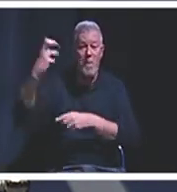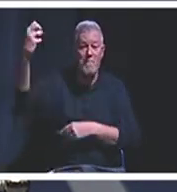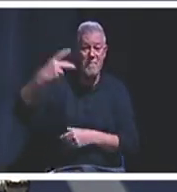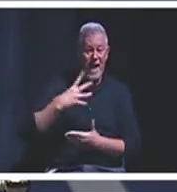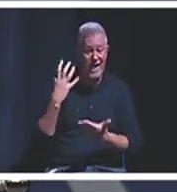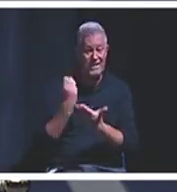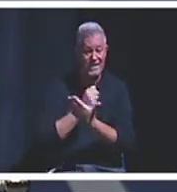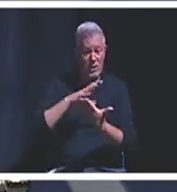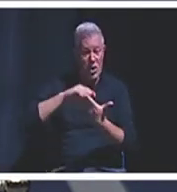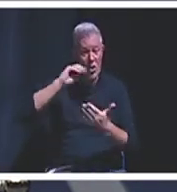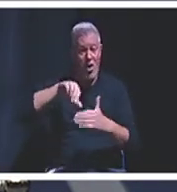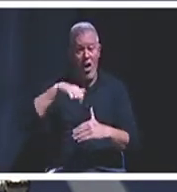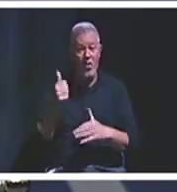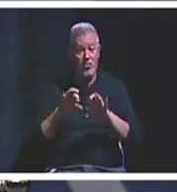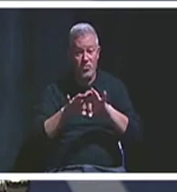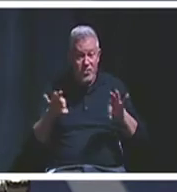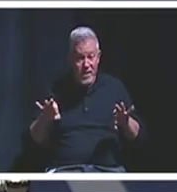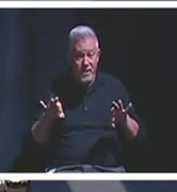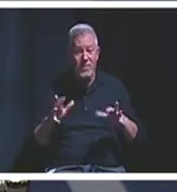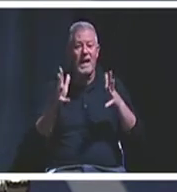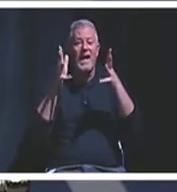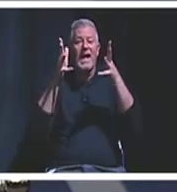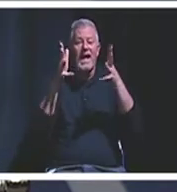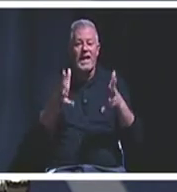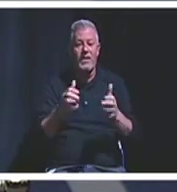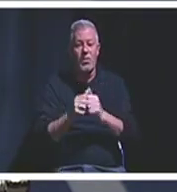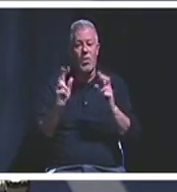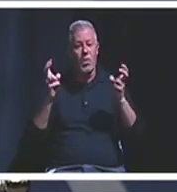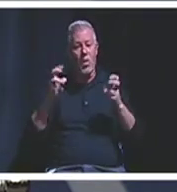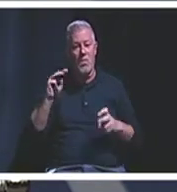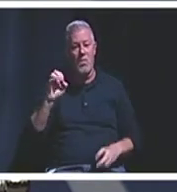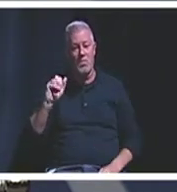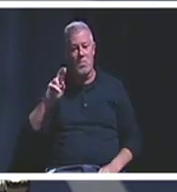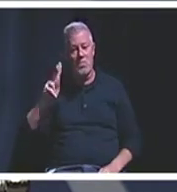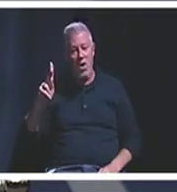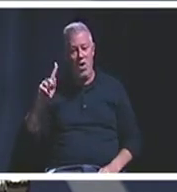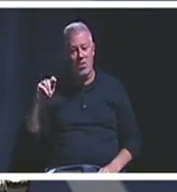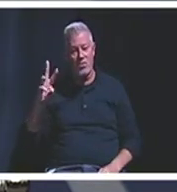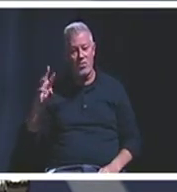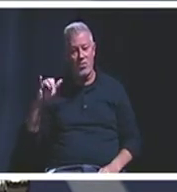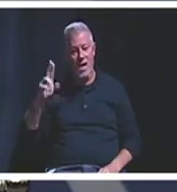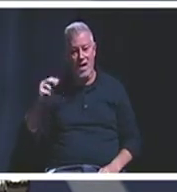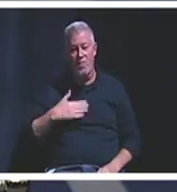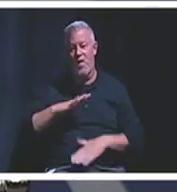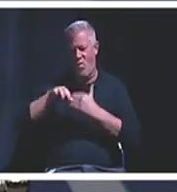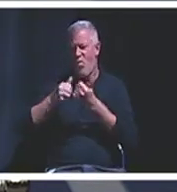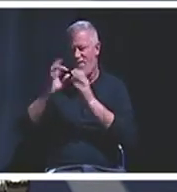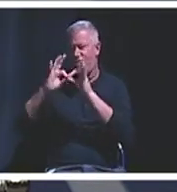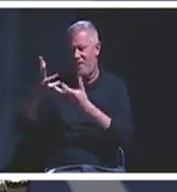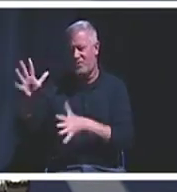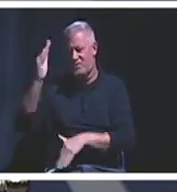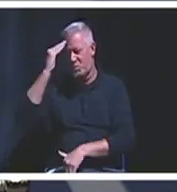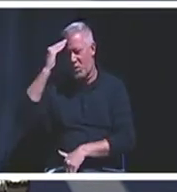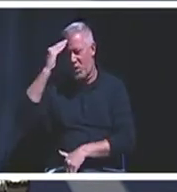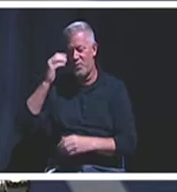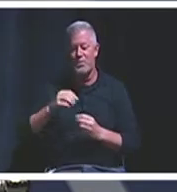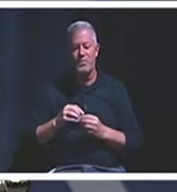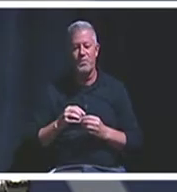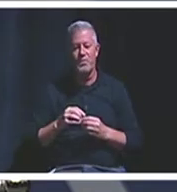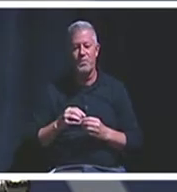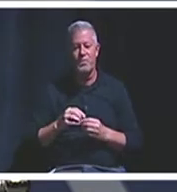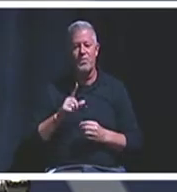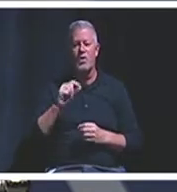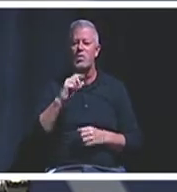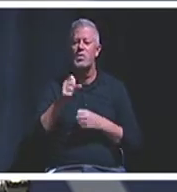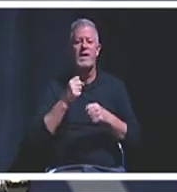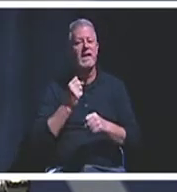degree, I leave with you a quote from Mark Twain, which is something my whole family is familiar with. 20 years